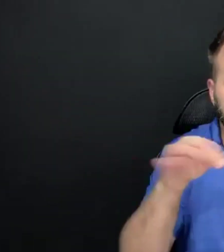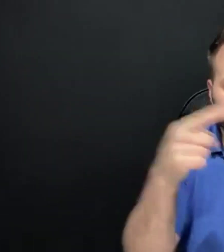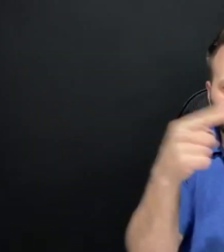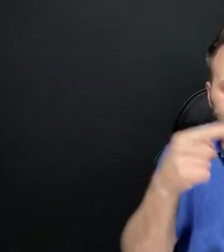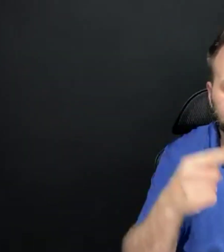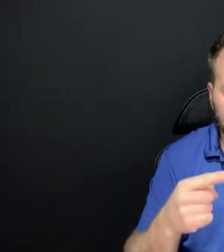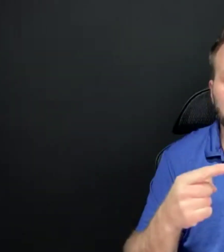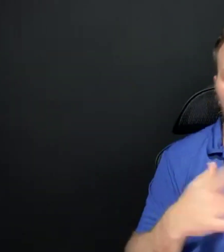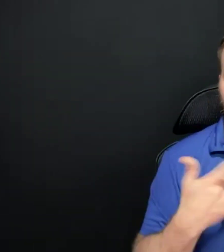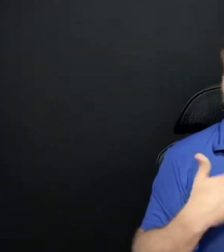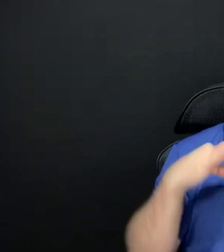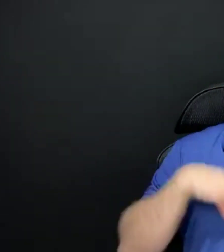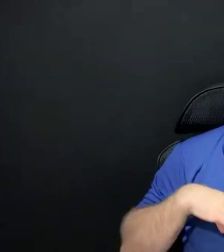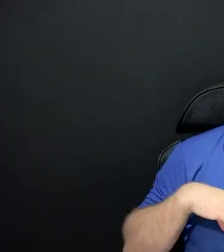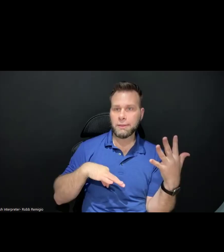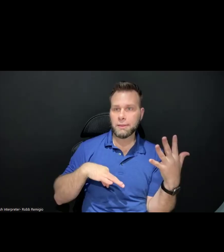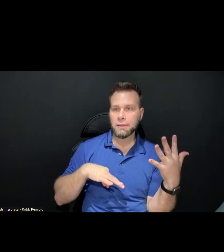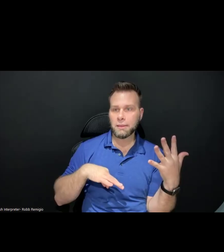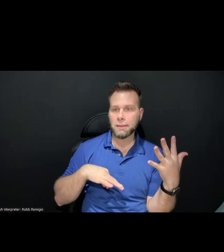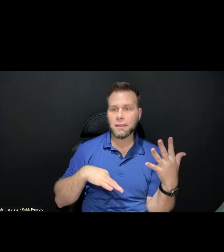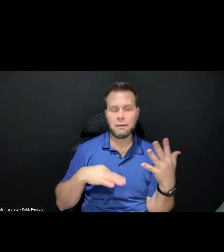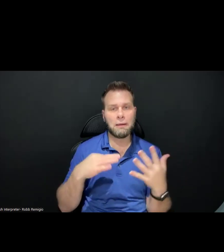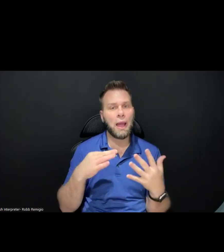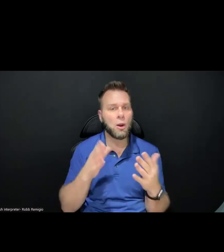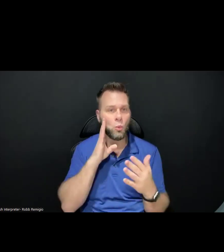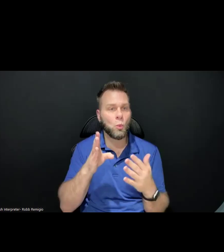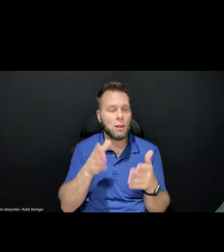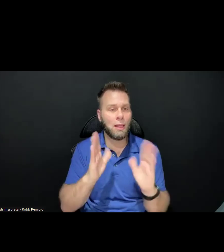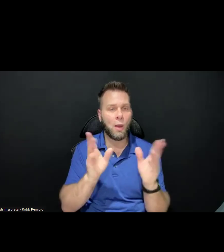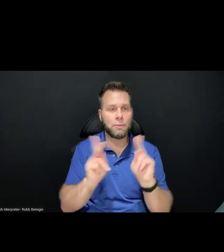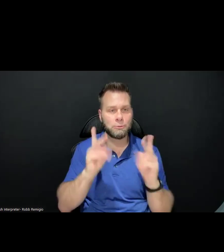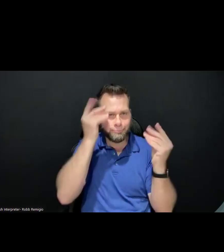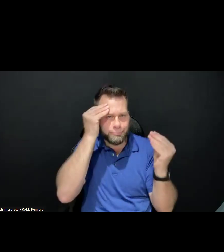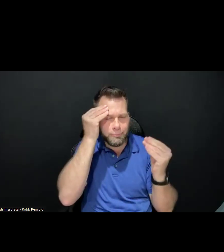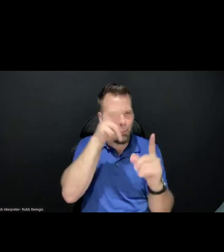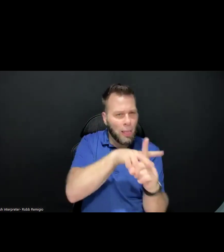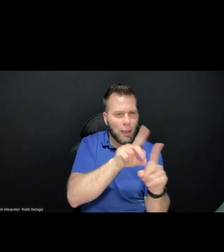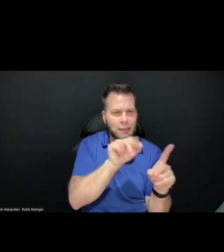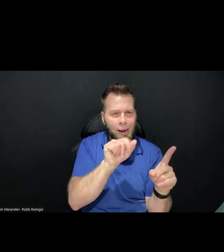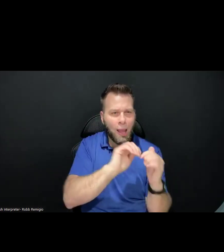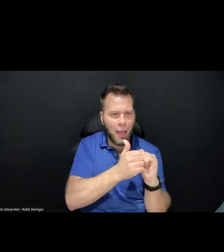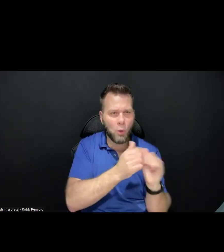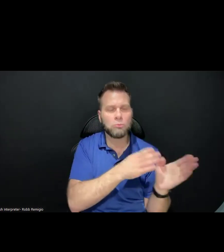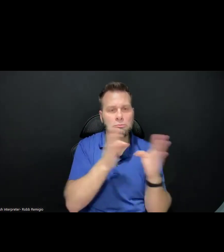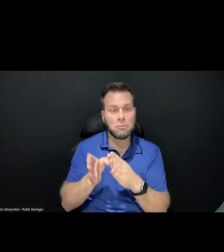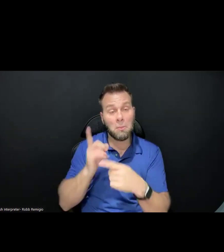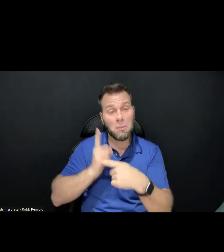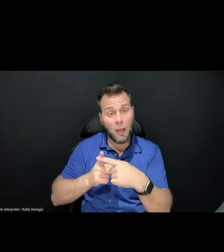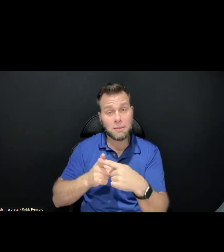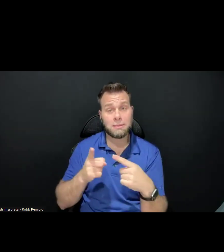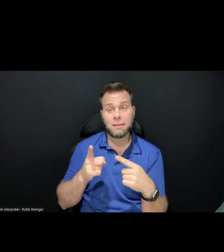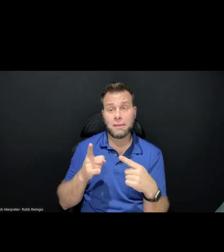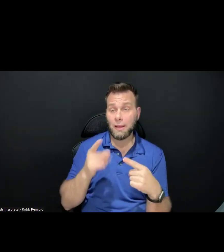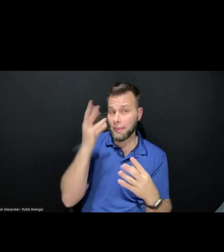that I think are really helpful for people to think about and how they're using data. And then also thinking about the Community Health